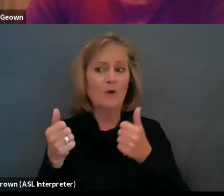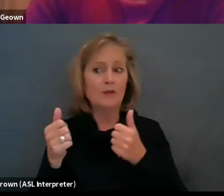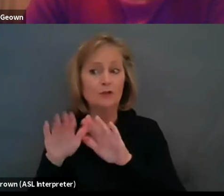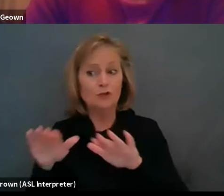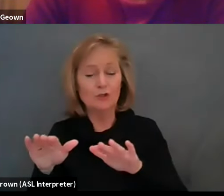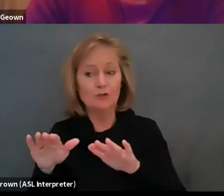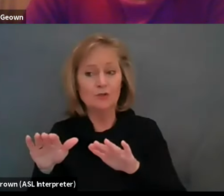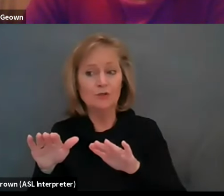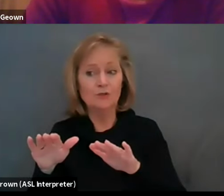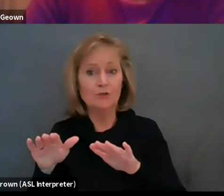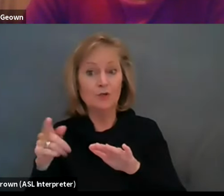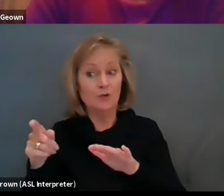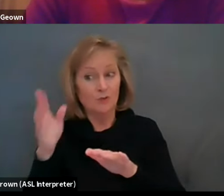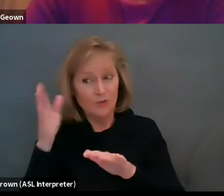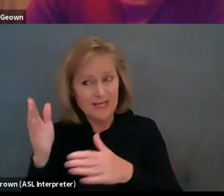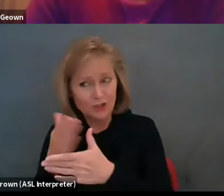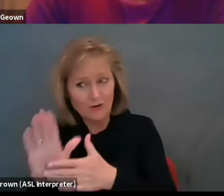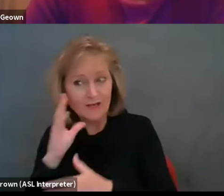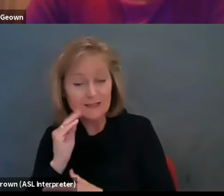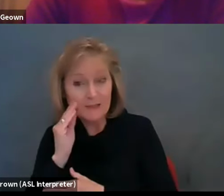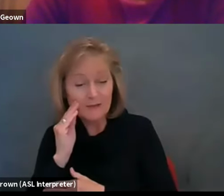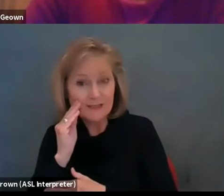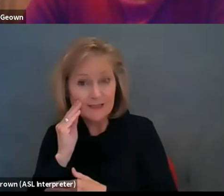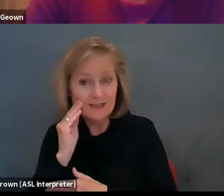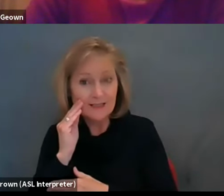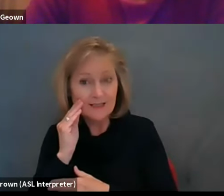have would share their experience in